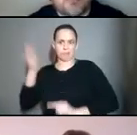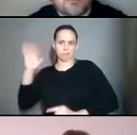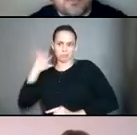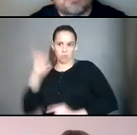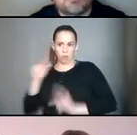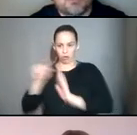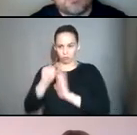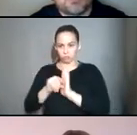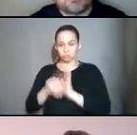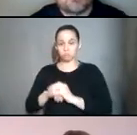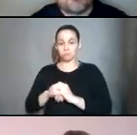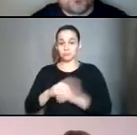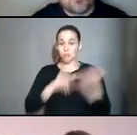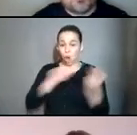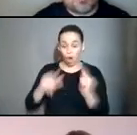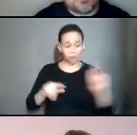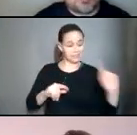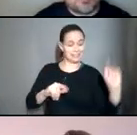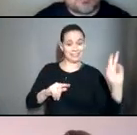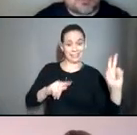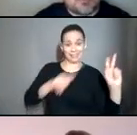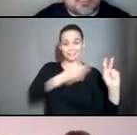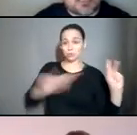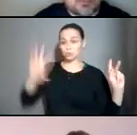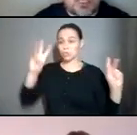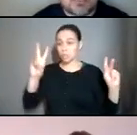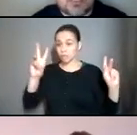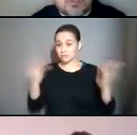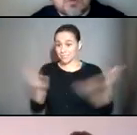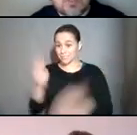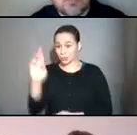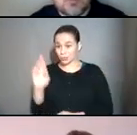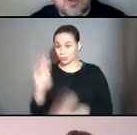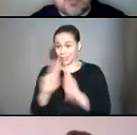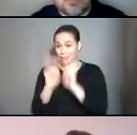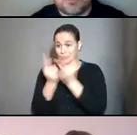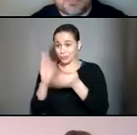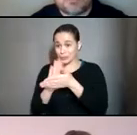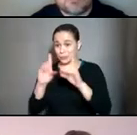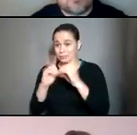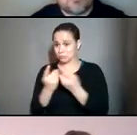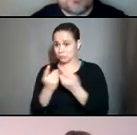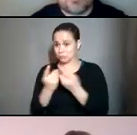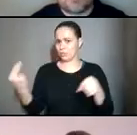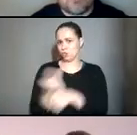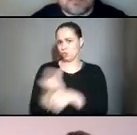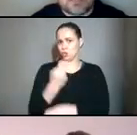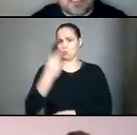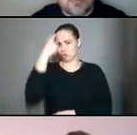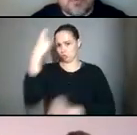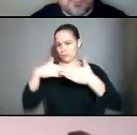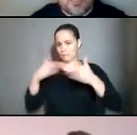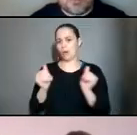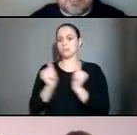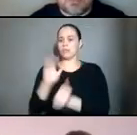All TK through 6th grade RUSD students have access to Dreambox through Clever, and it is